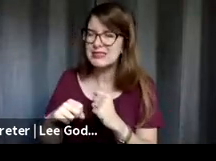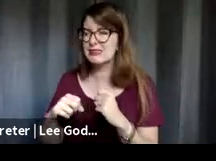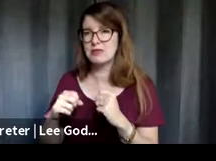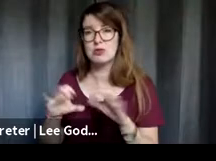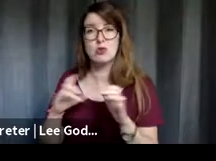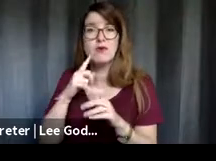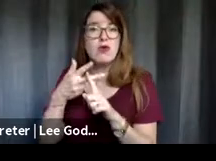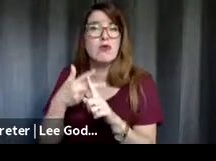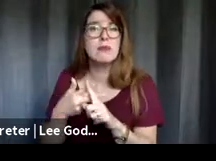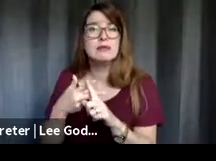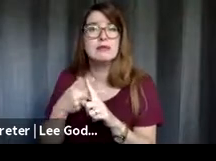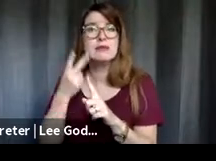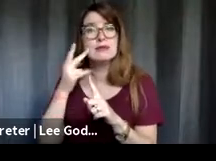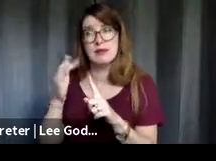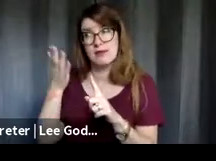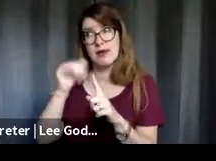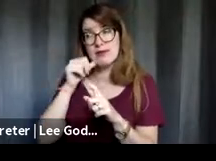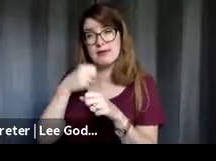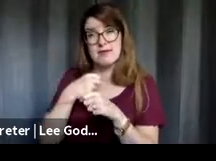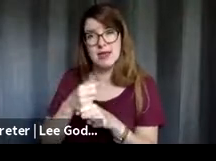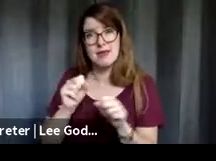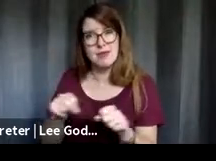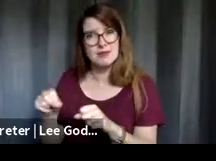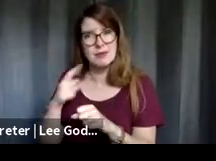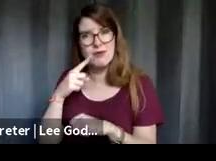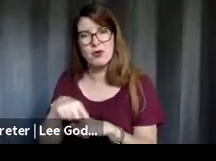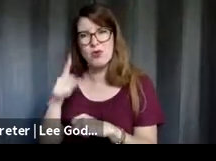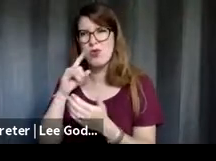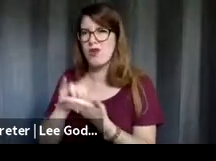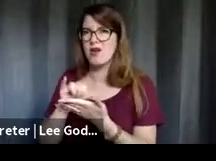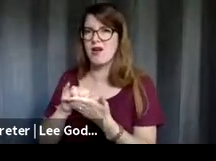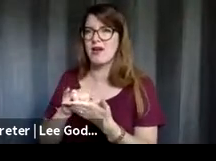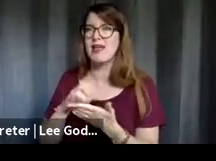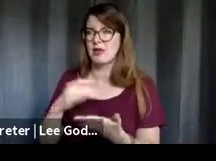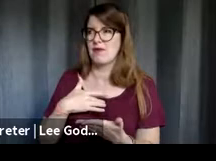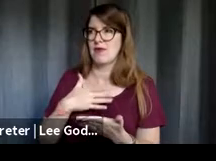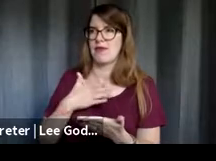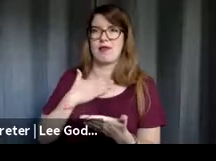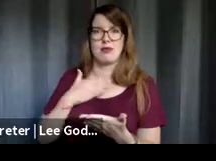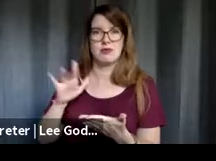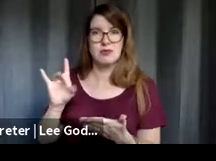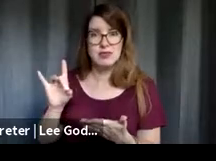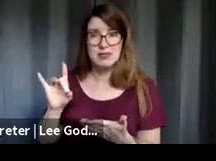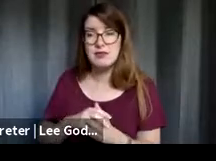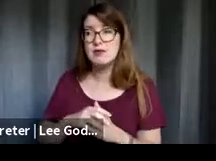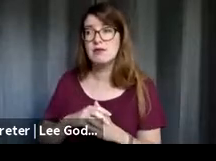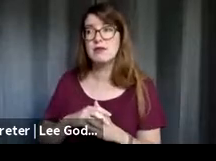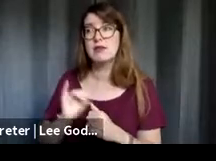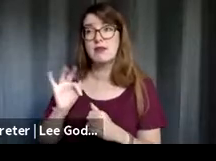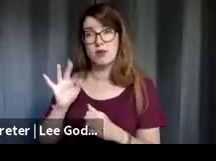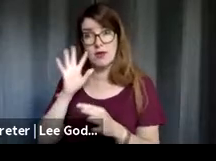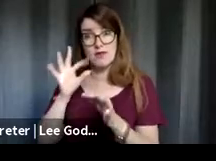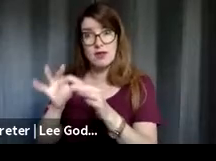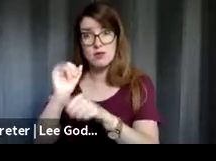it for 3 months and see if God doesn't make a way where you thought there was no way and you're not glad you did. And if you have faith to set a giving